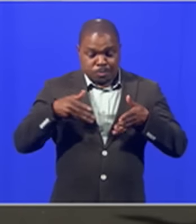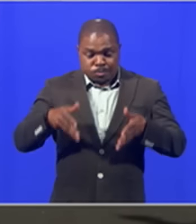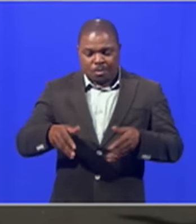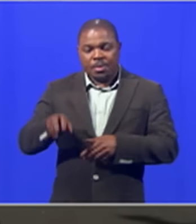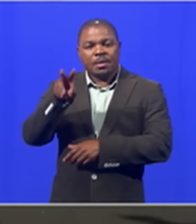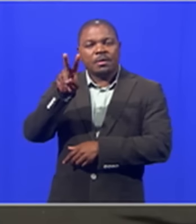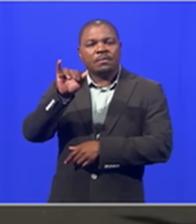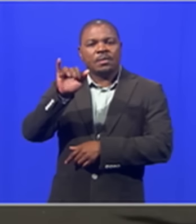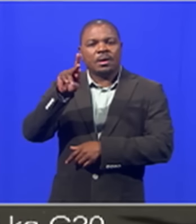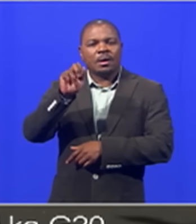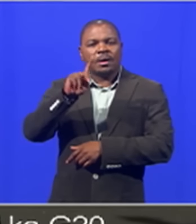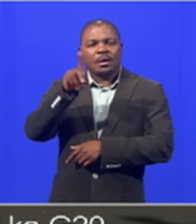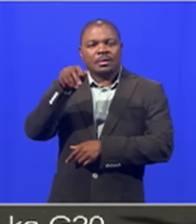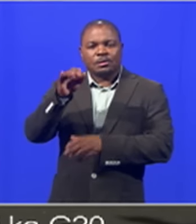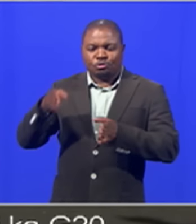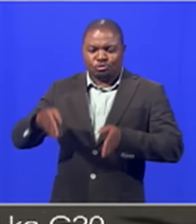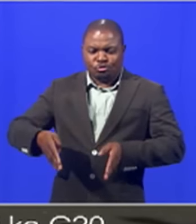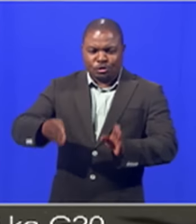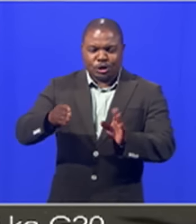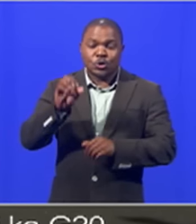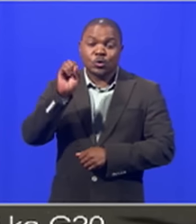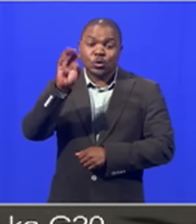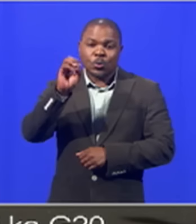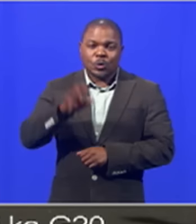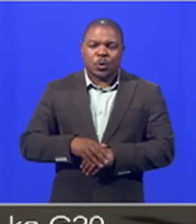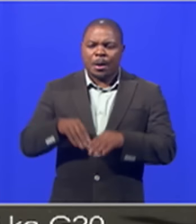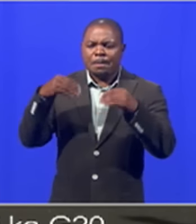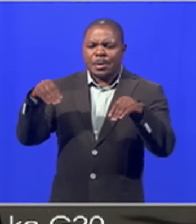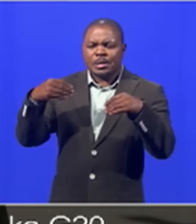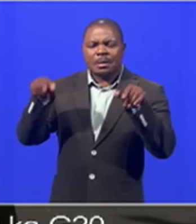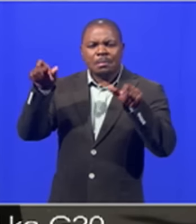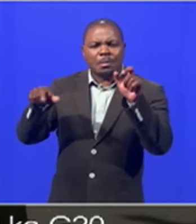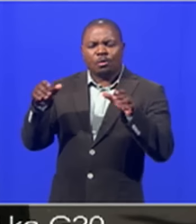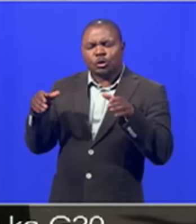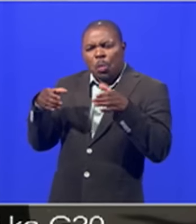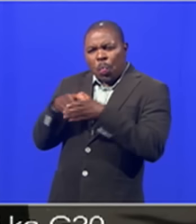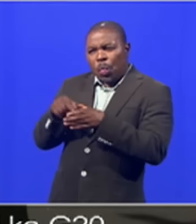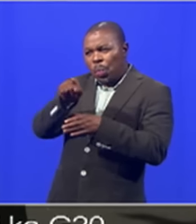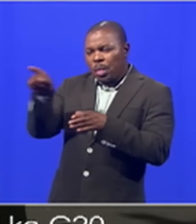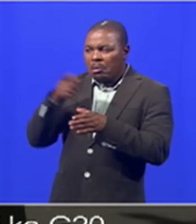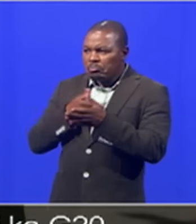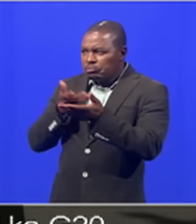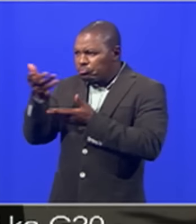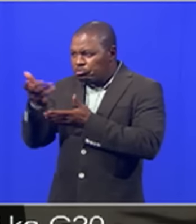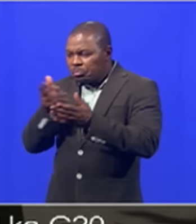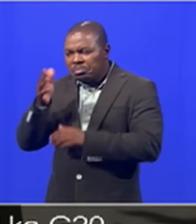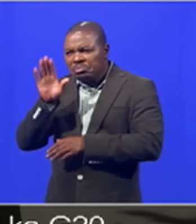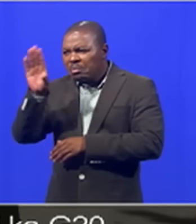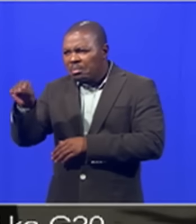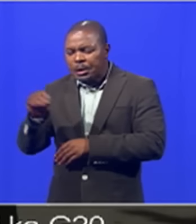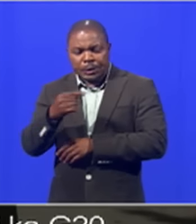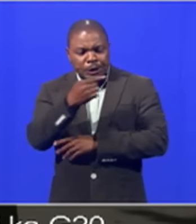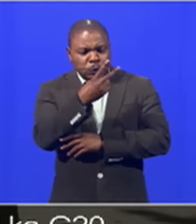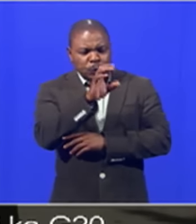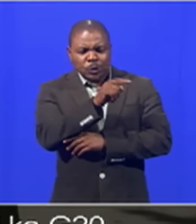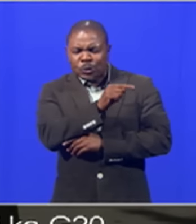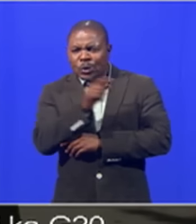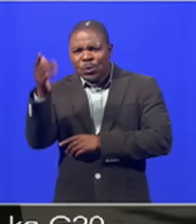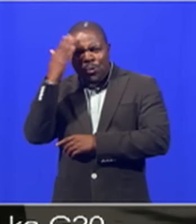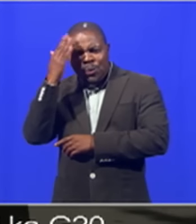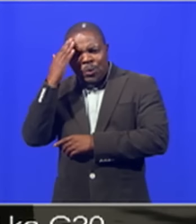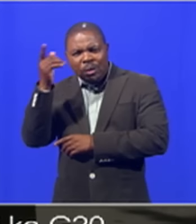Vilakazi Street mo Soweto mo re buisana le bagwebi potlana go itse gore ke eng se ba se itseng ka ga G20 le gore bone ba solofela go